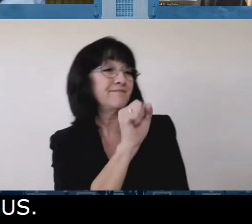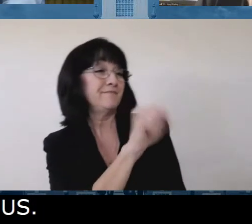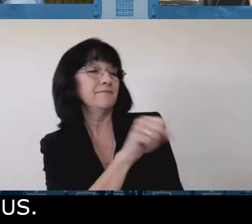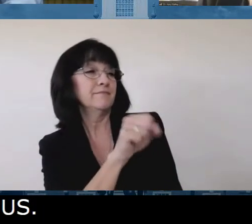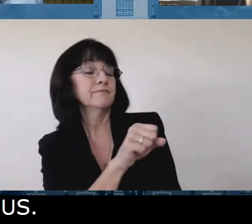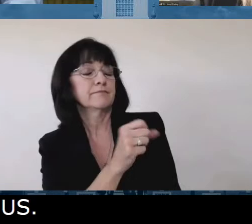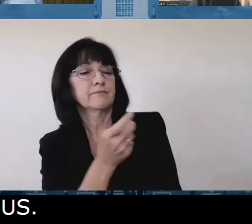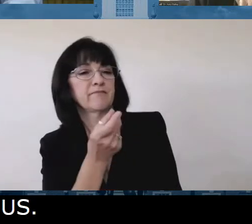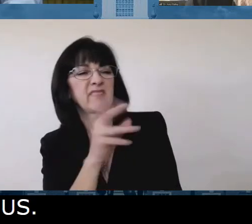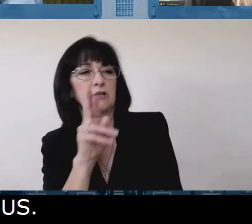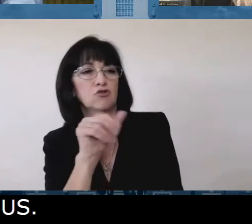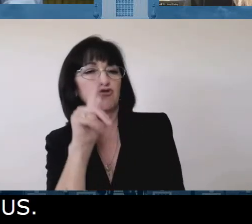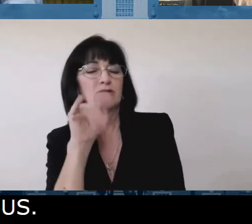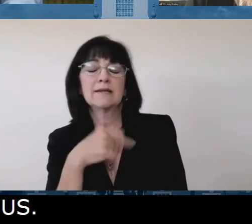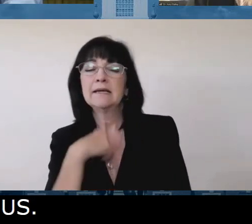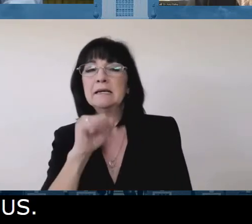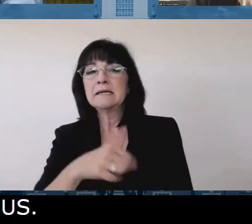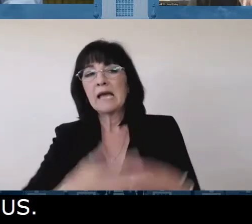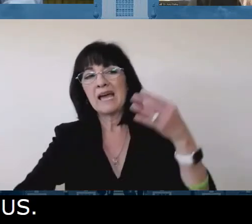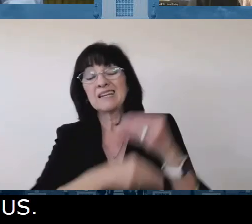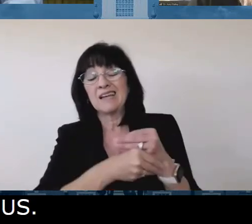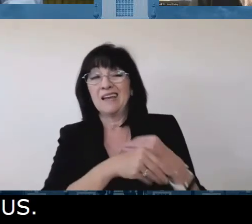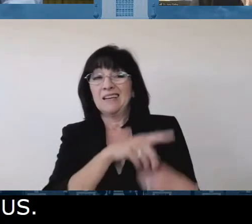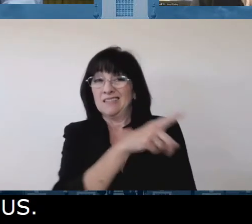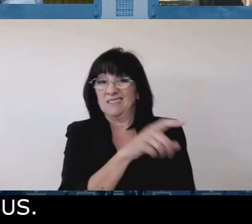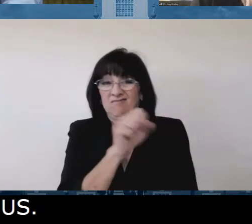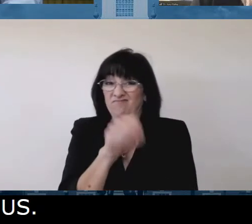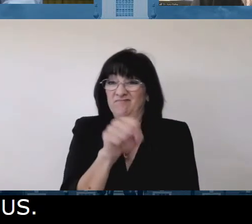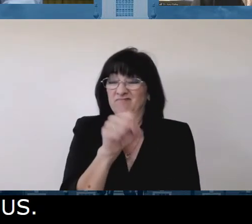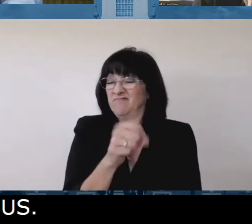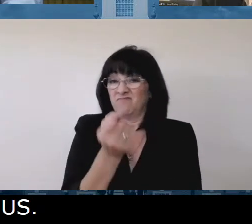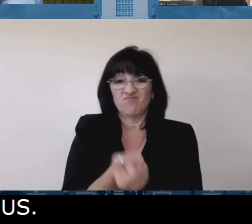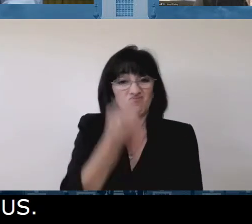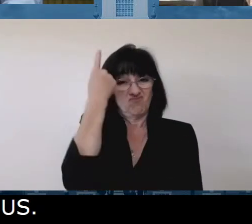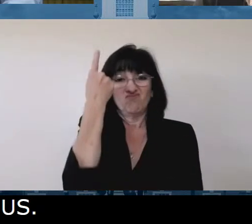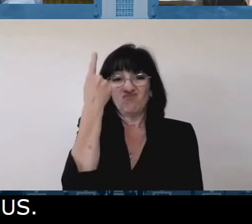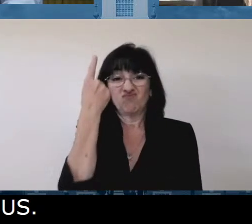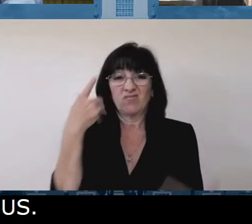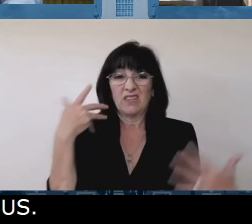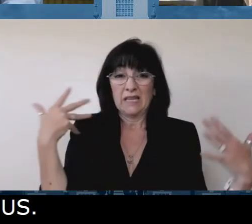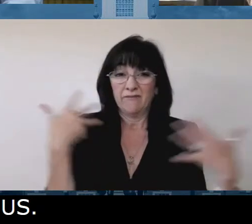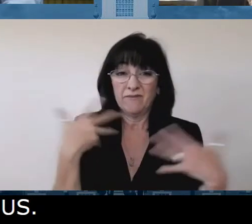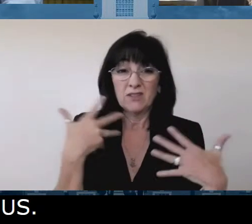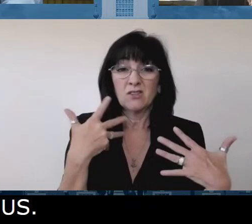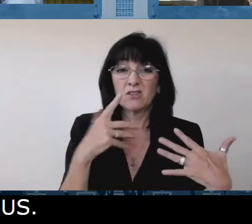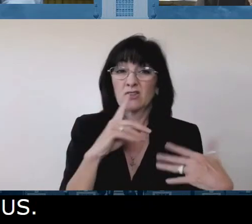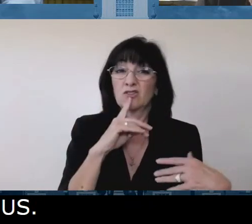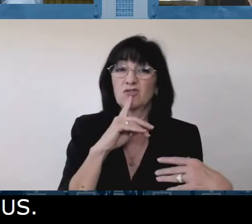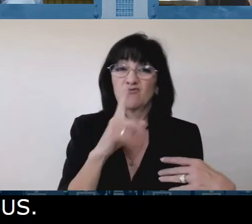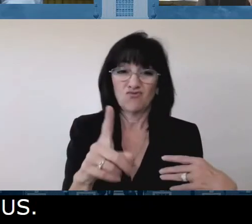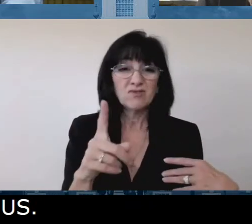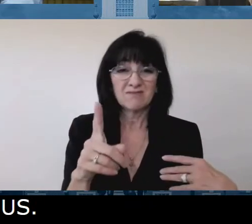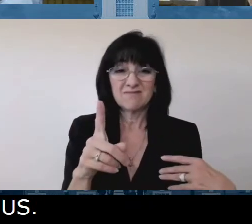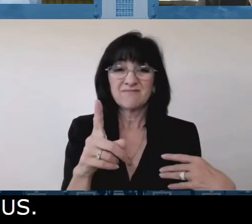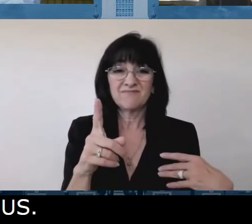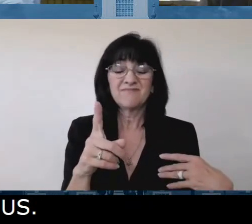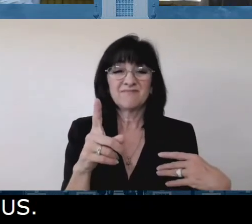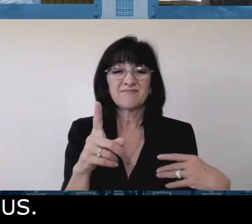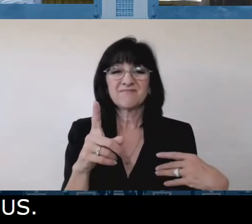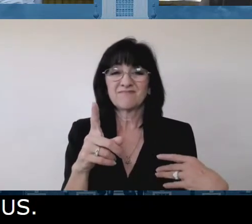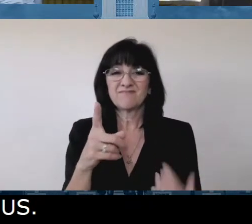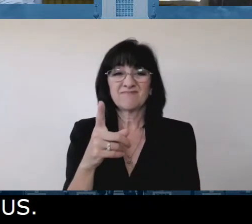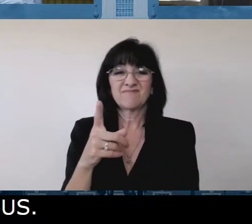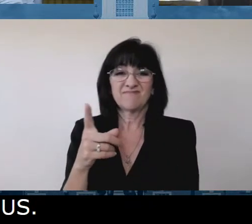So I can add, I think this is a really real fear. The fact that we have a lot of this virus